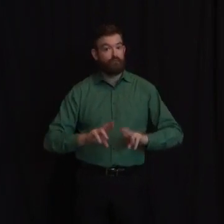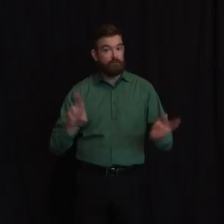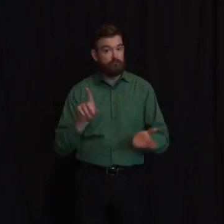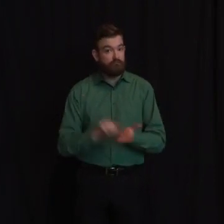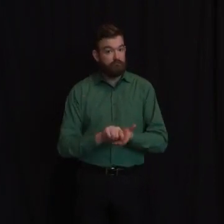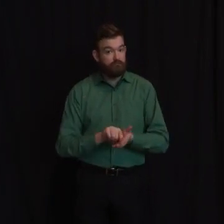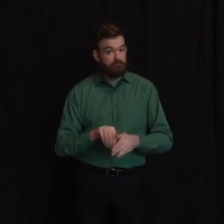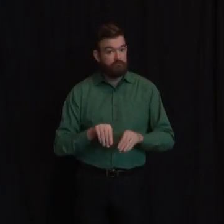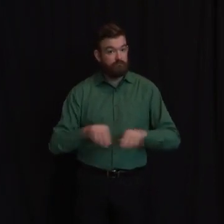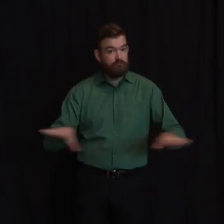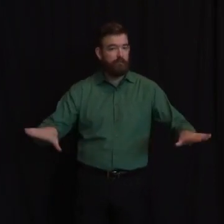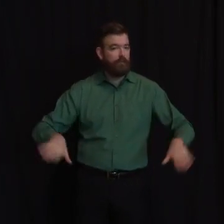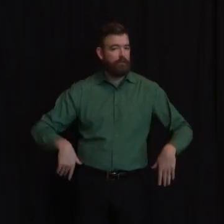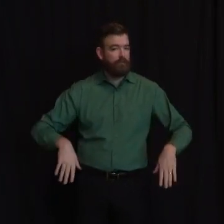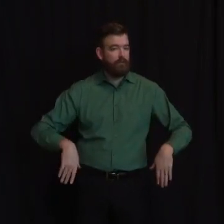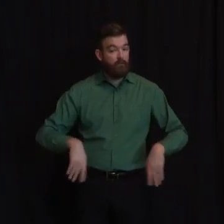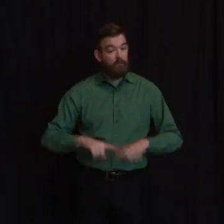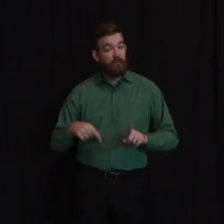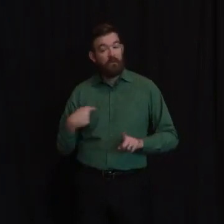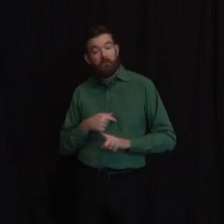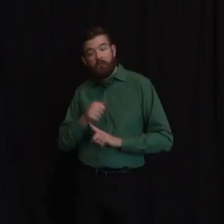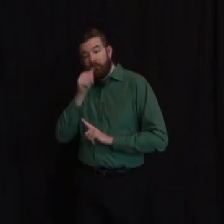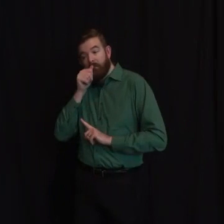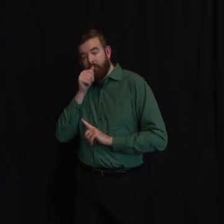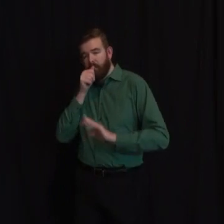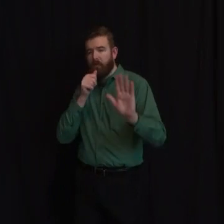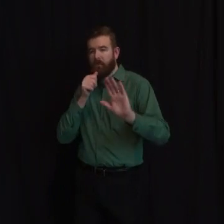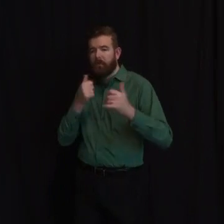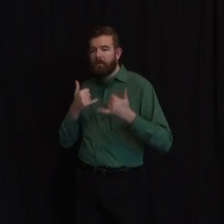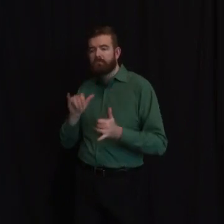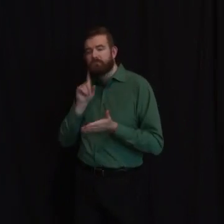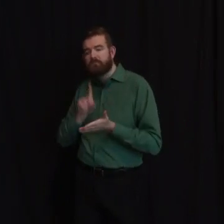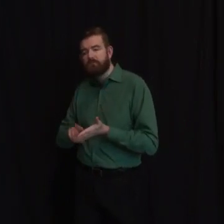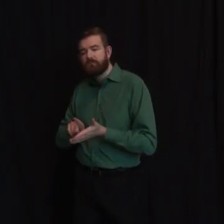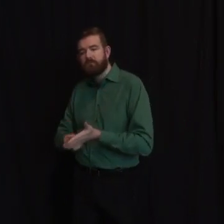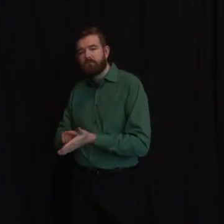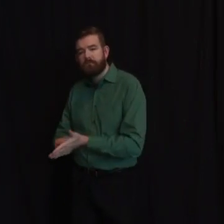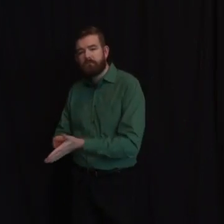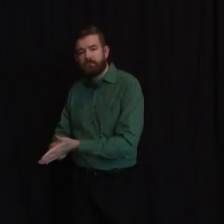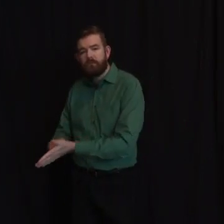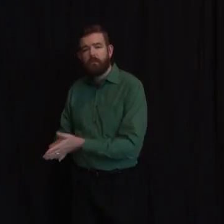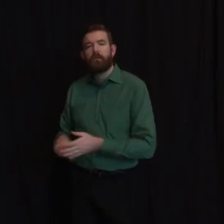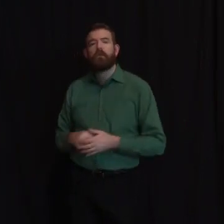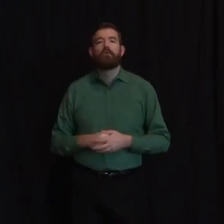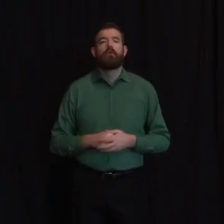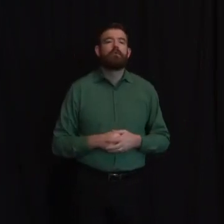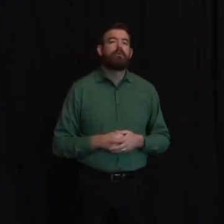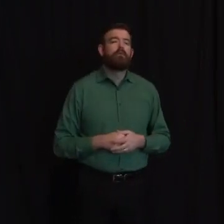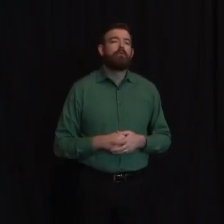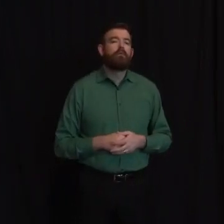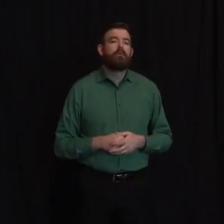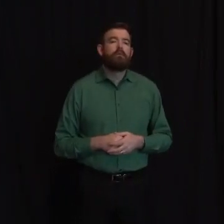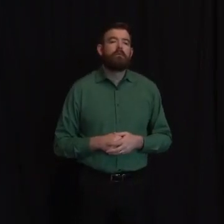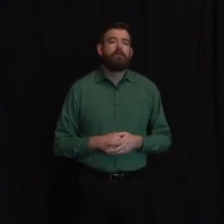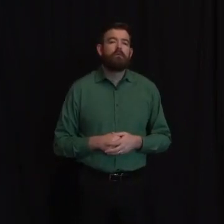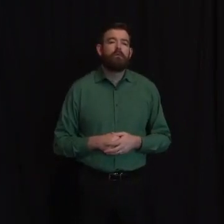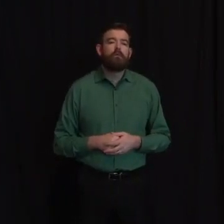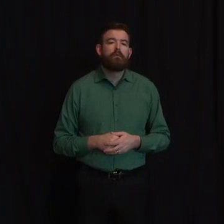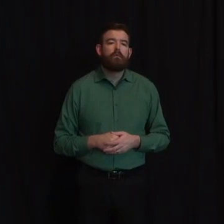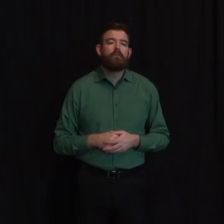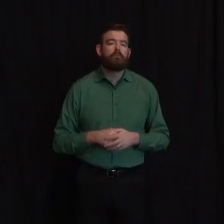that. I would think we will be able to ultimately do this by zip code, and we will be as hyper transparent